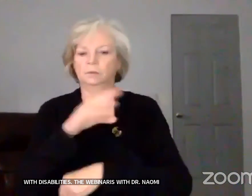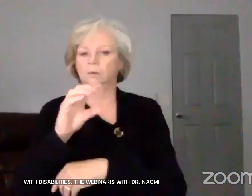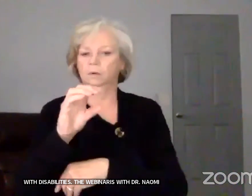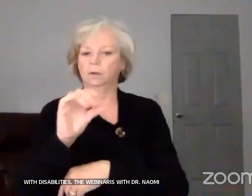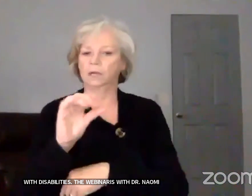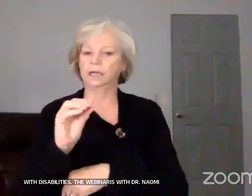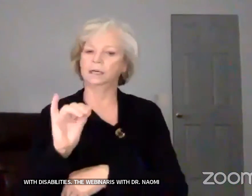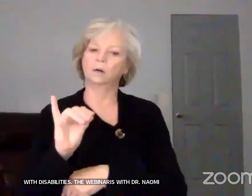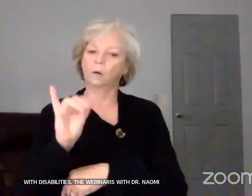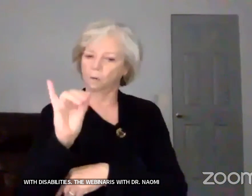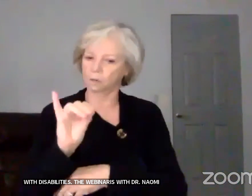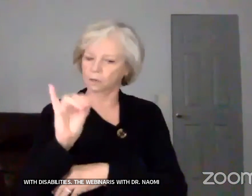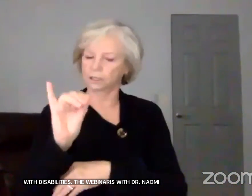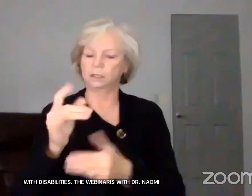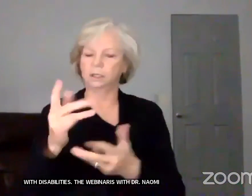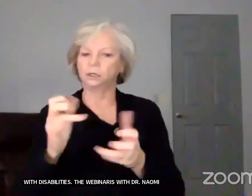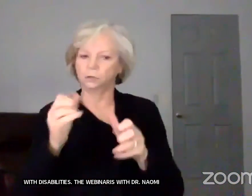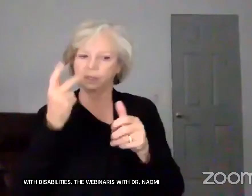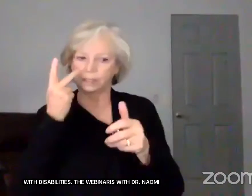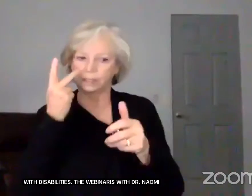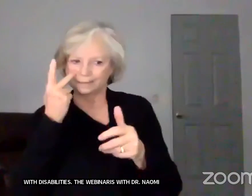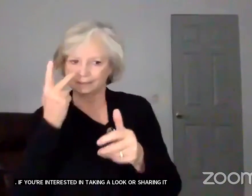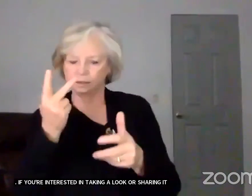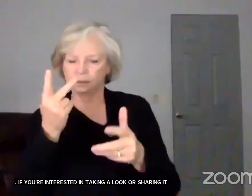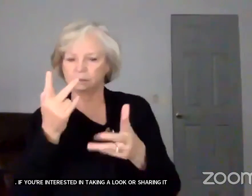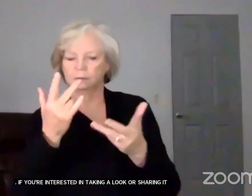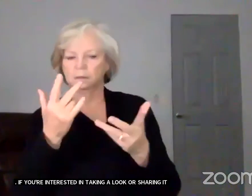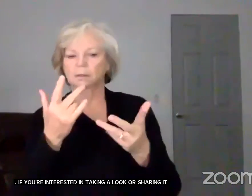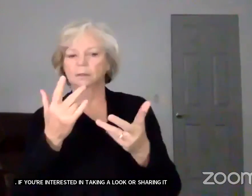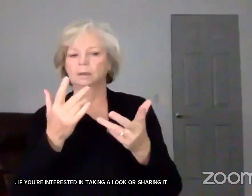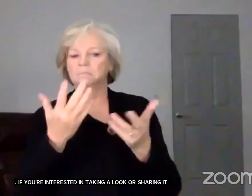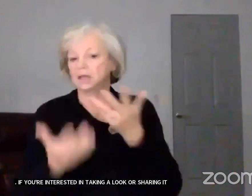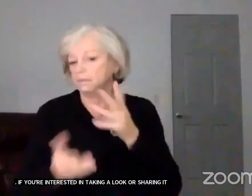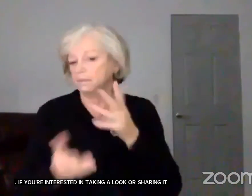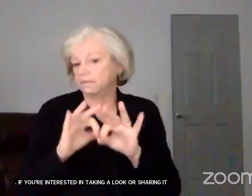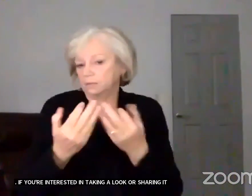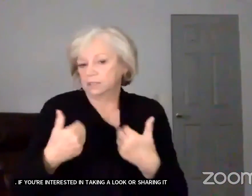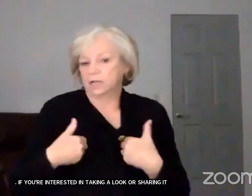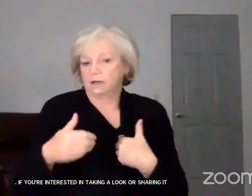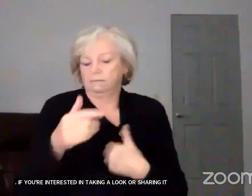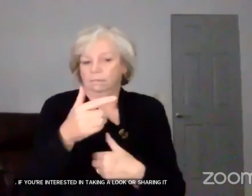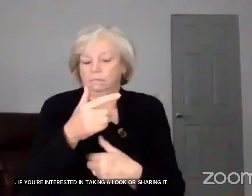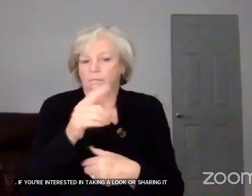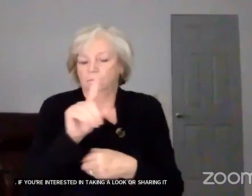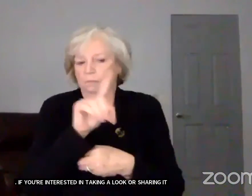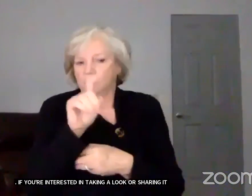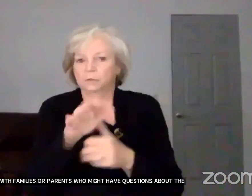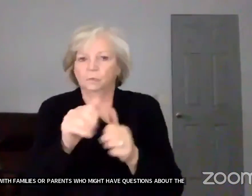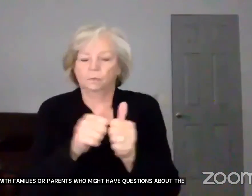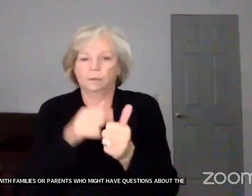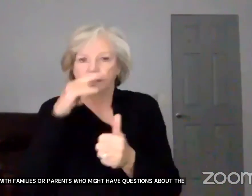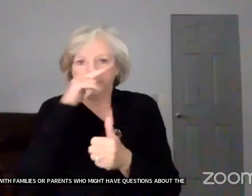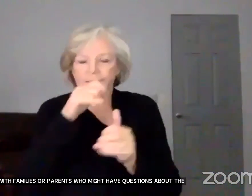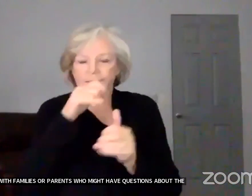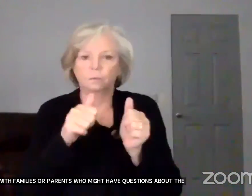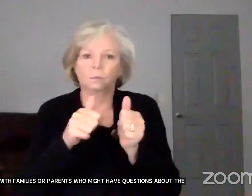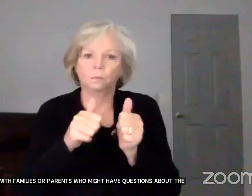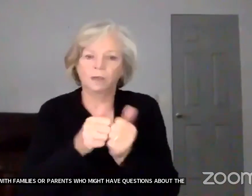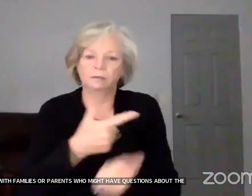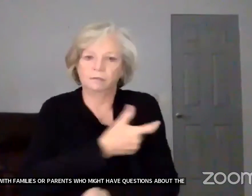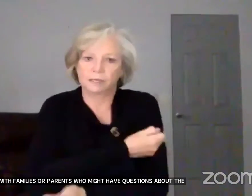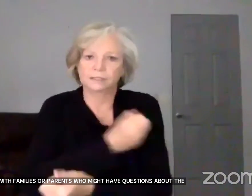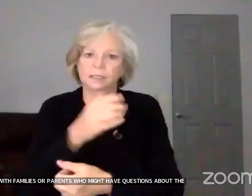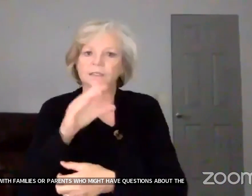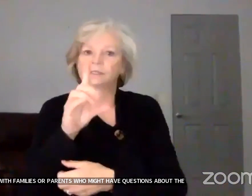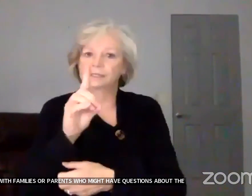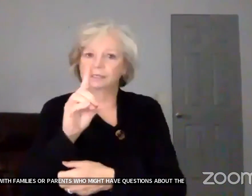it with families or parents who might have questions about the vaccines for kids with disabilities, I posted the link